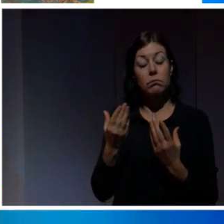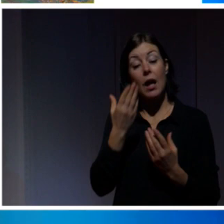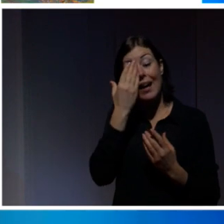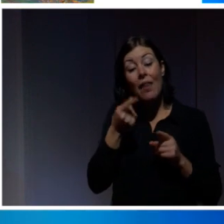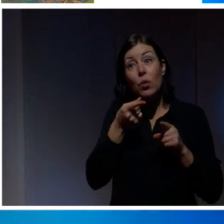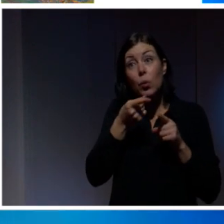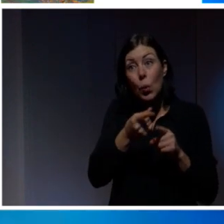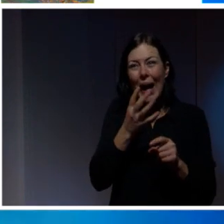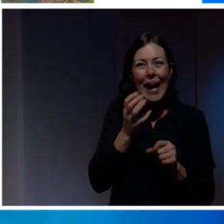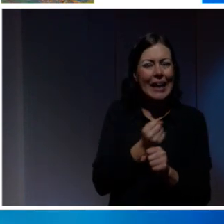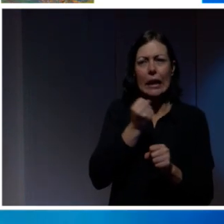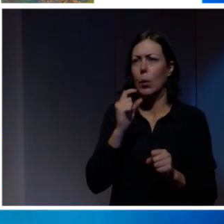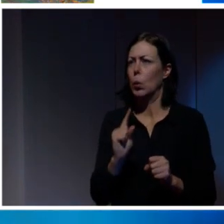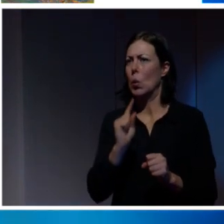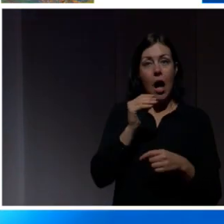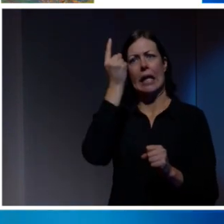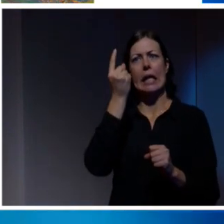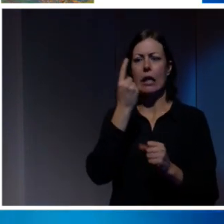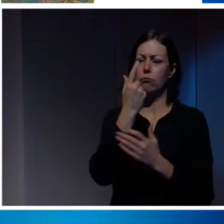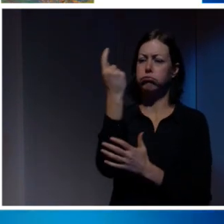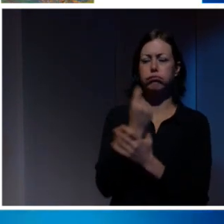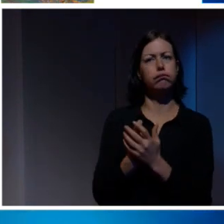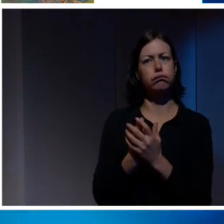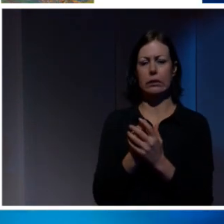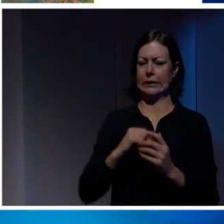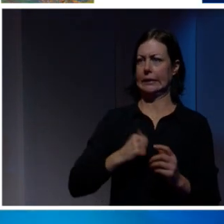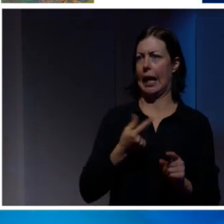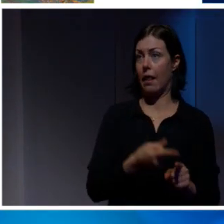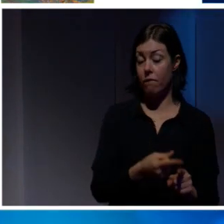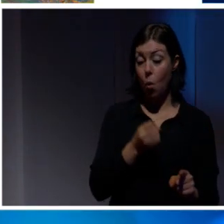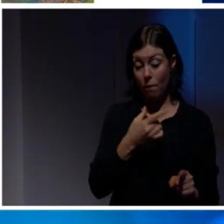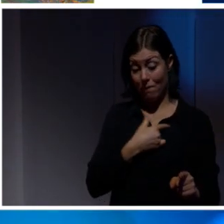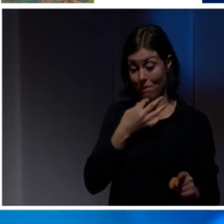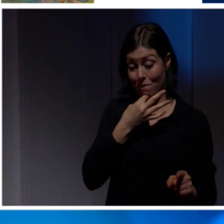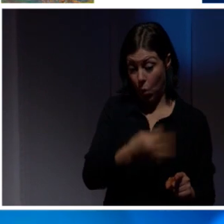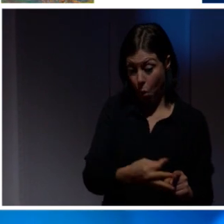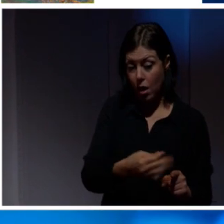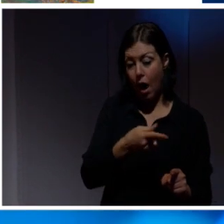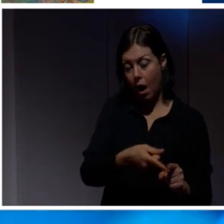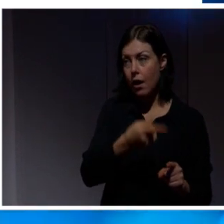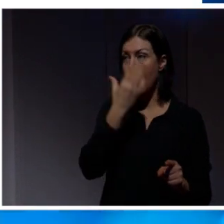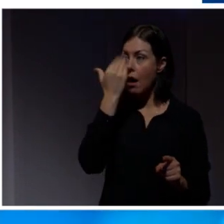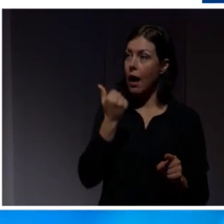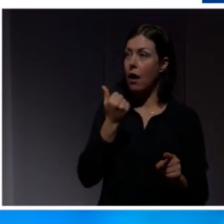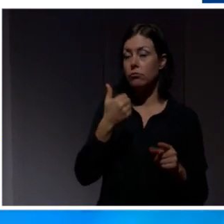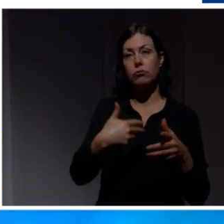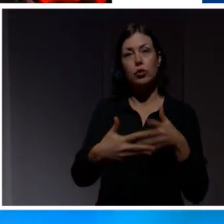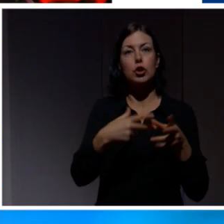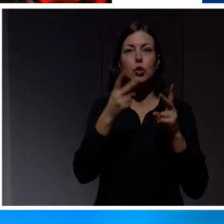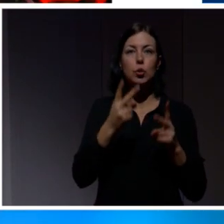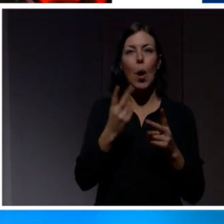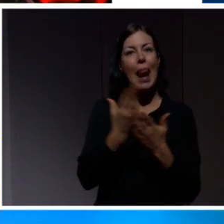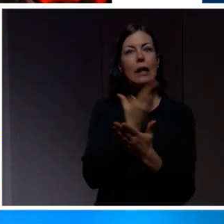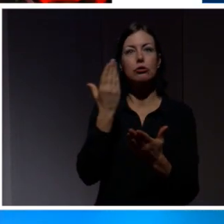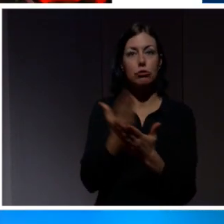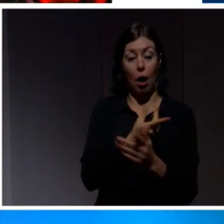unique artwork on your own? And the results, when we've asked the AI to generate landscapes, look a bit